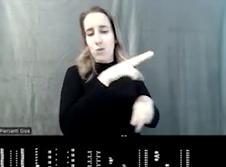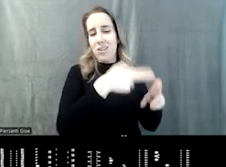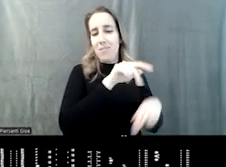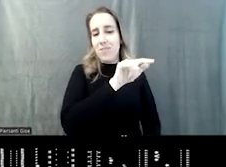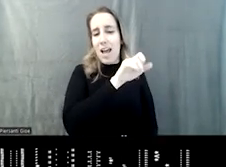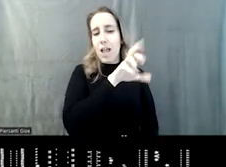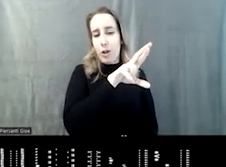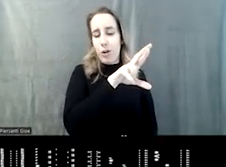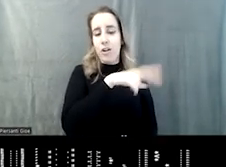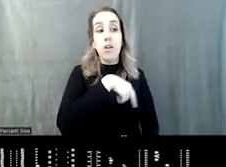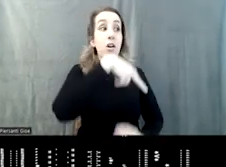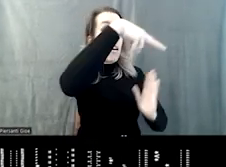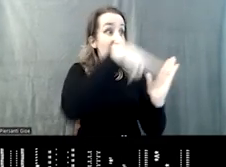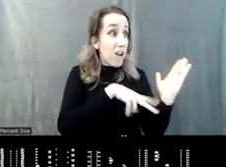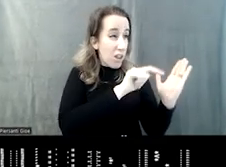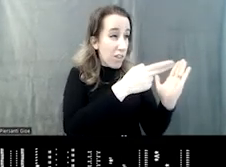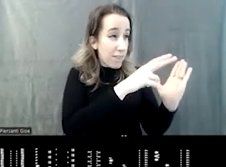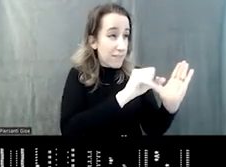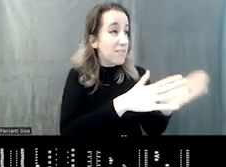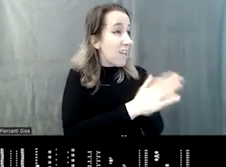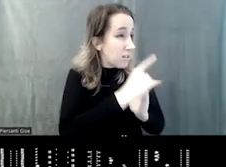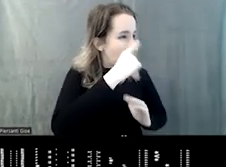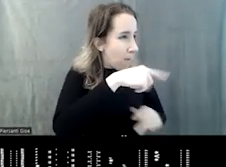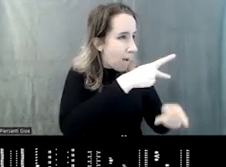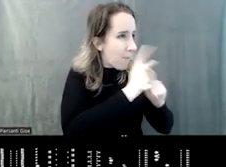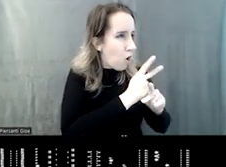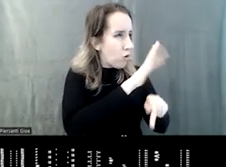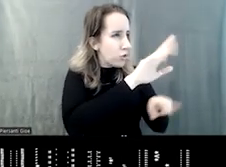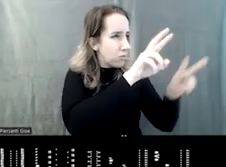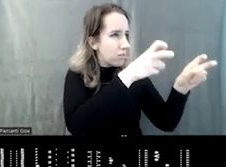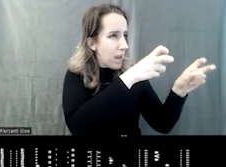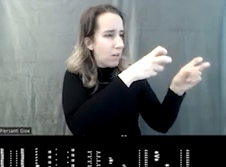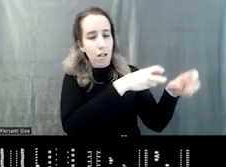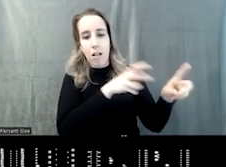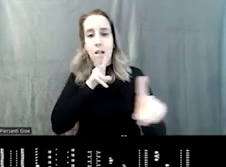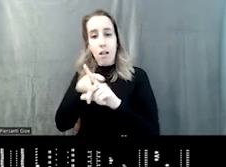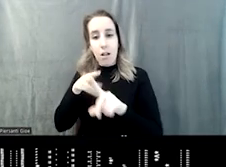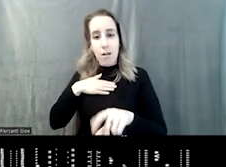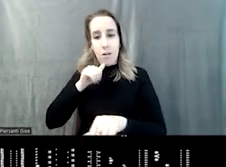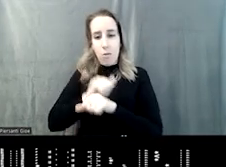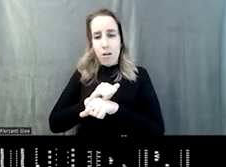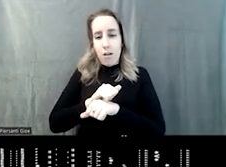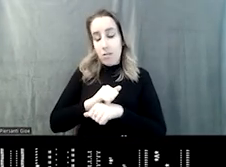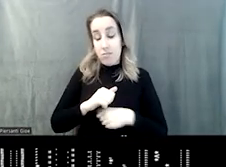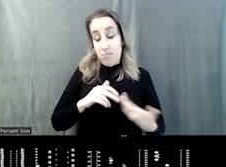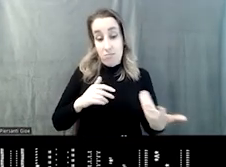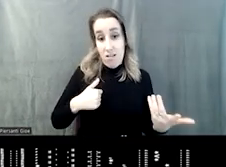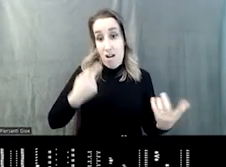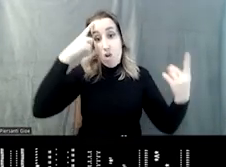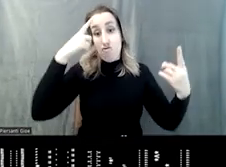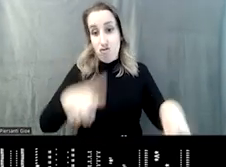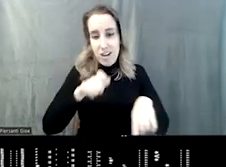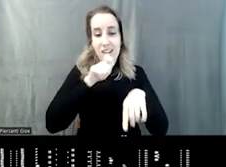her thesis, and I asked her if I could take that first title and use it in mine, because I agree that tattooing is a